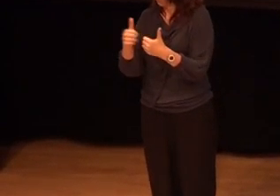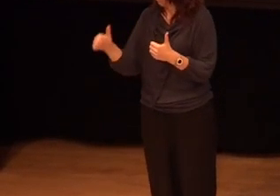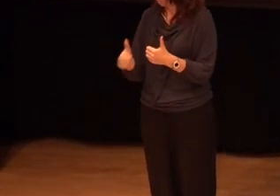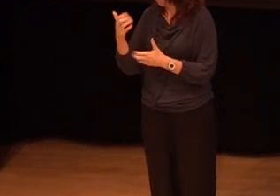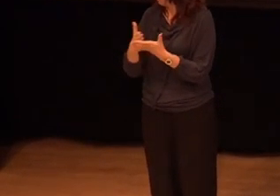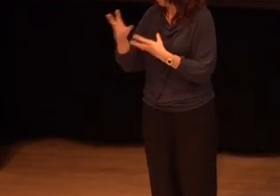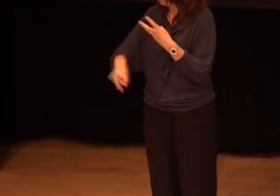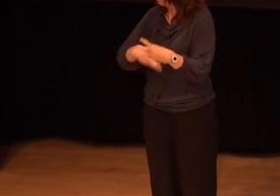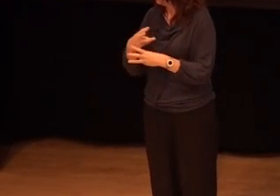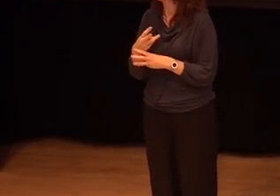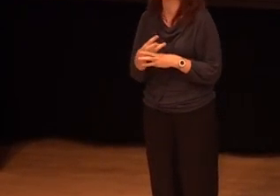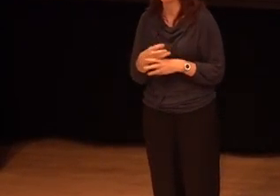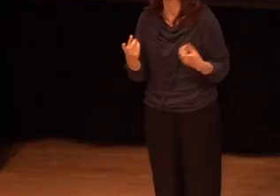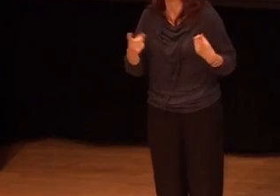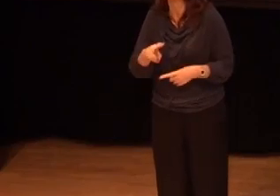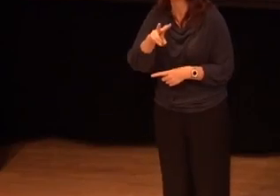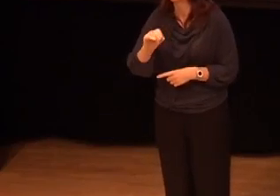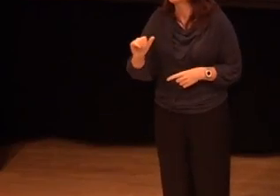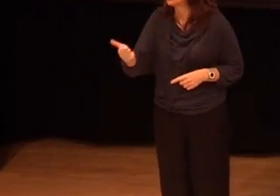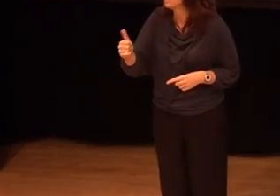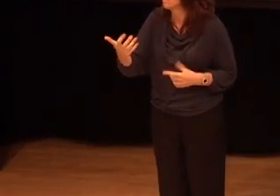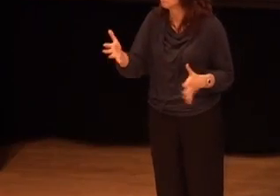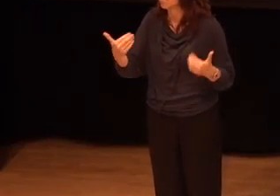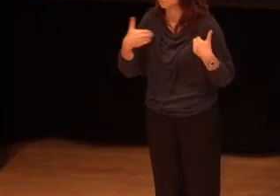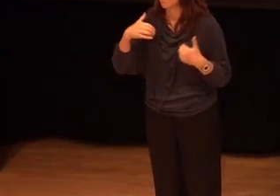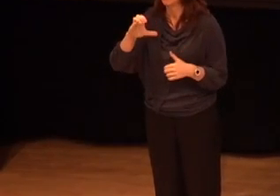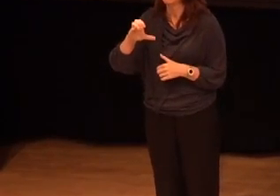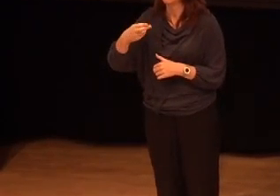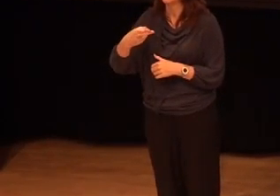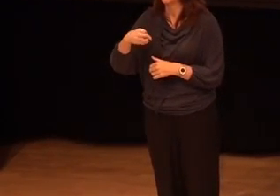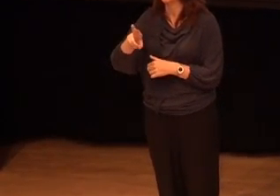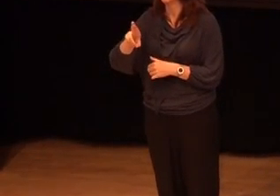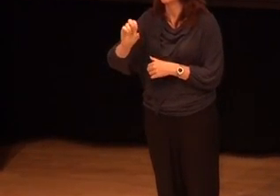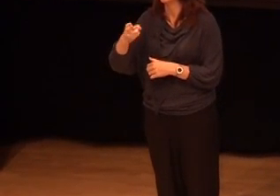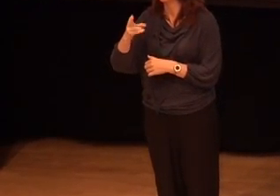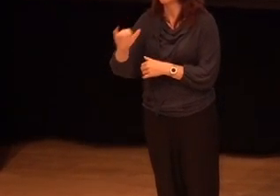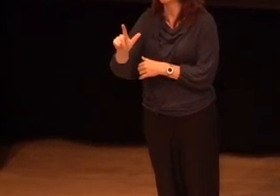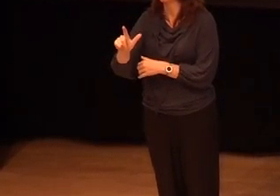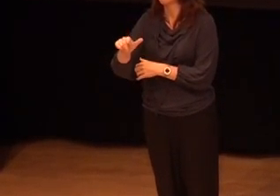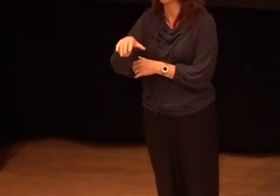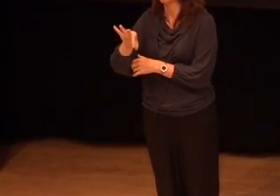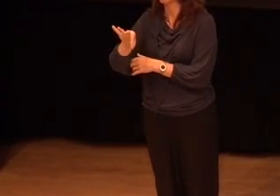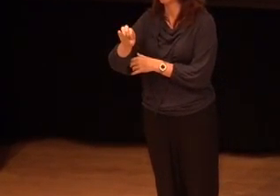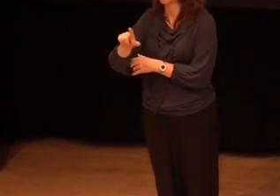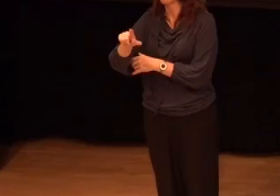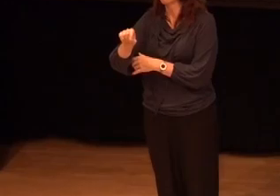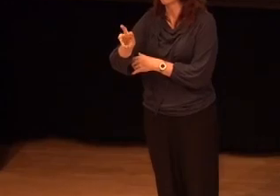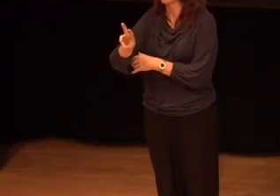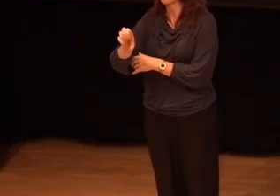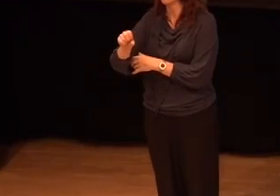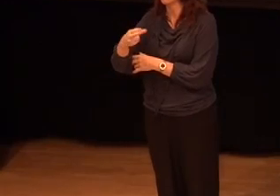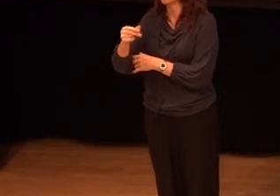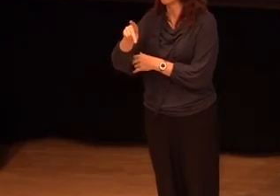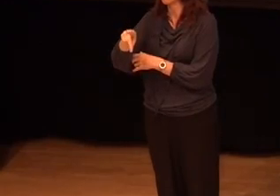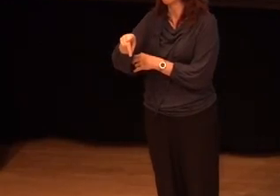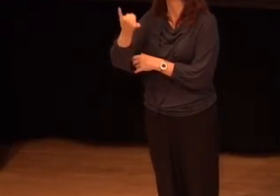in 2010, I got a thing called a Churchill Fellowship, which is a study grant that allowed